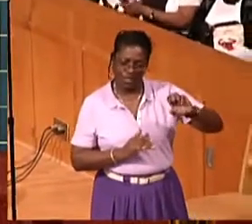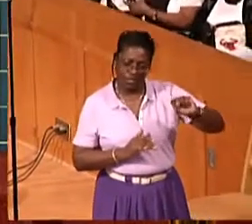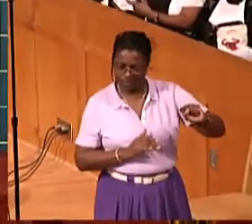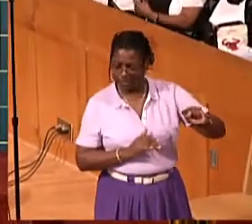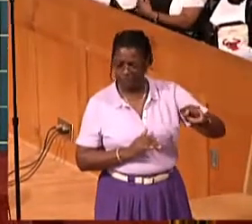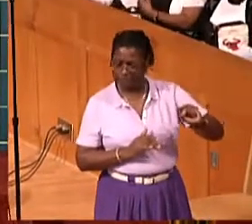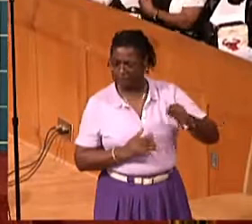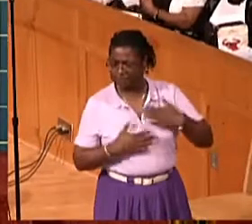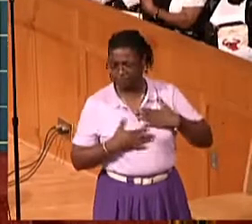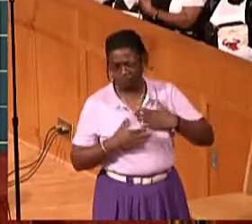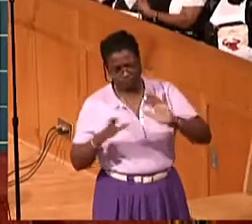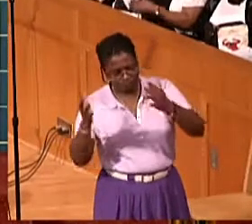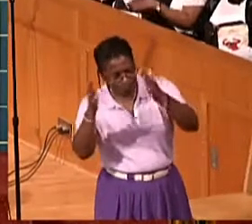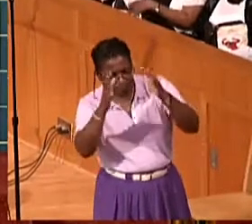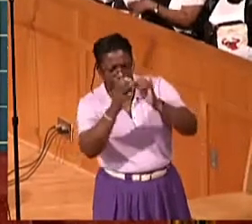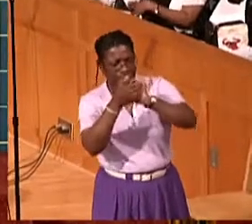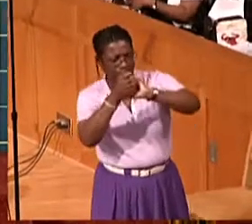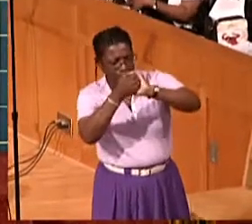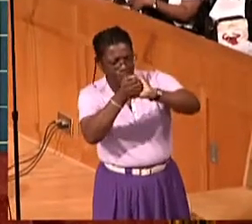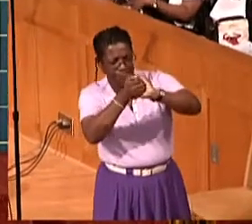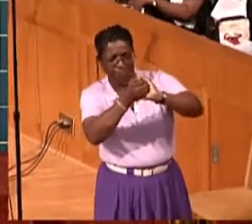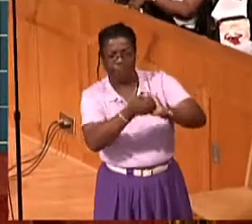I'm very particular about that.